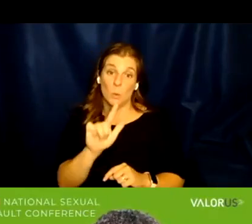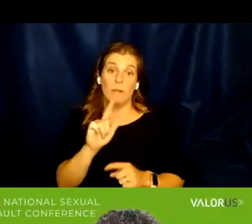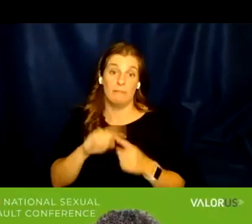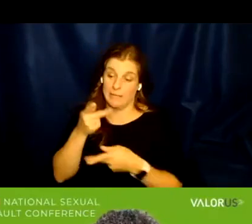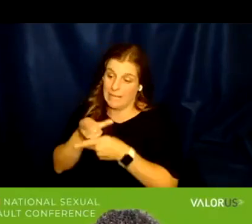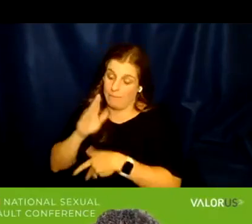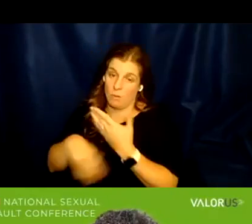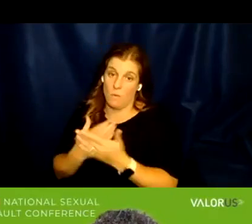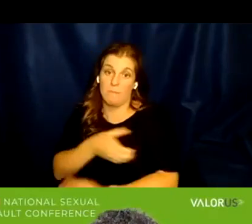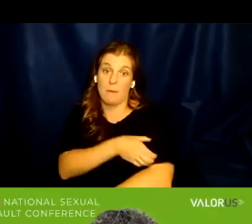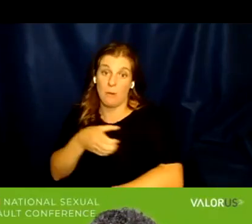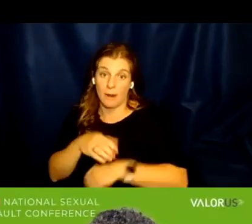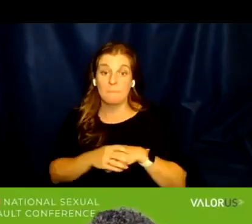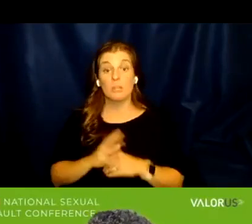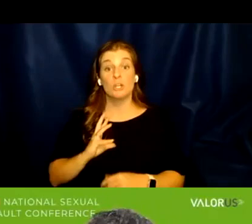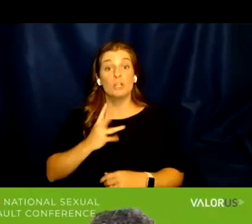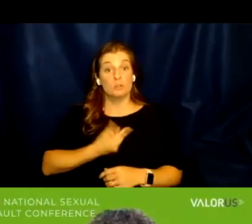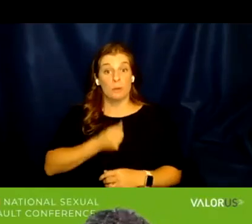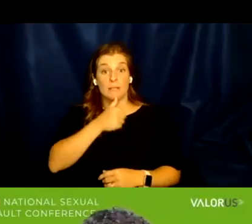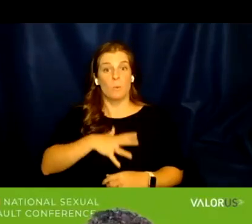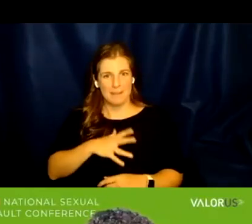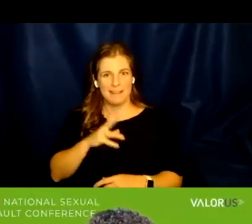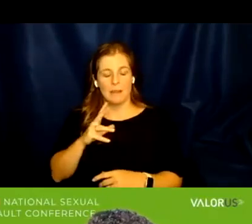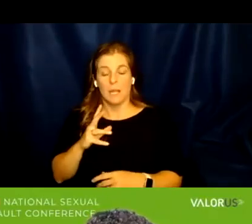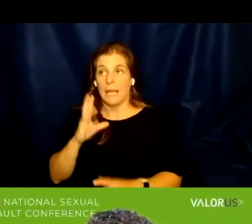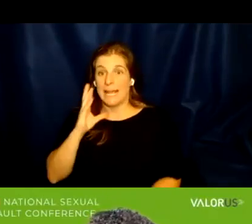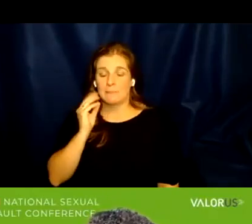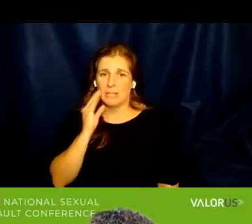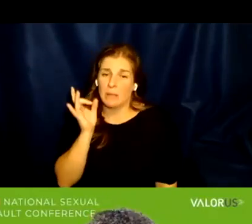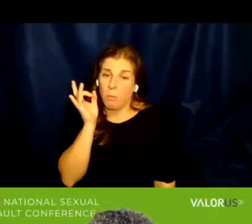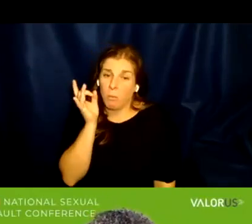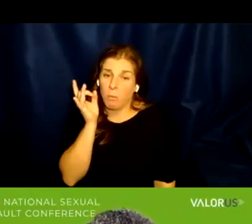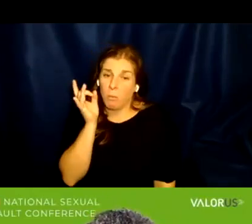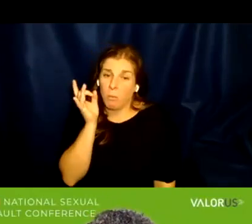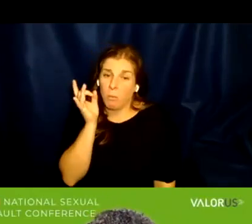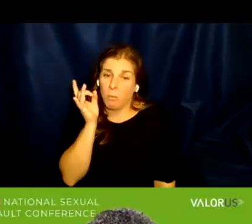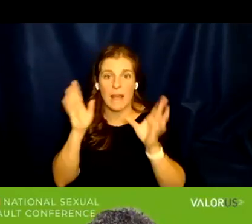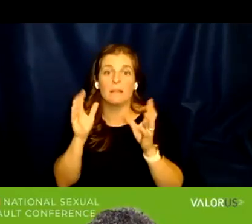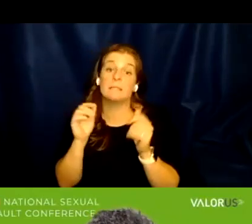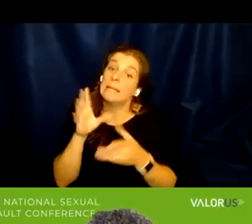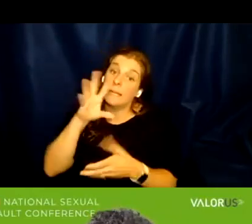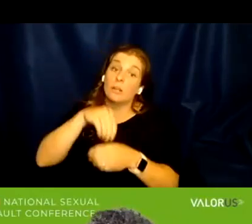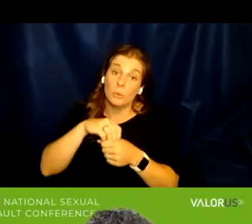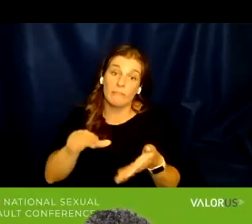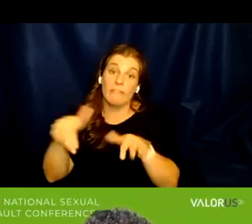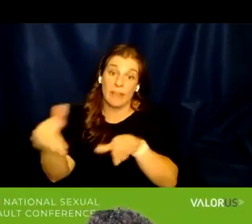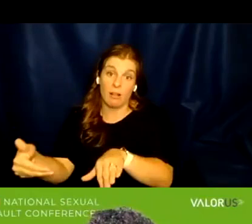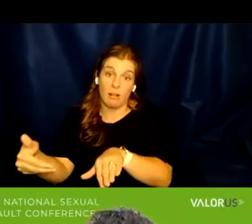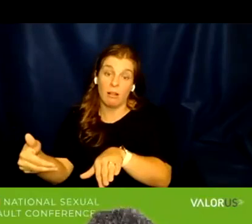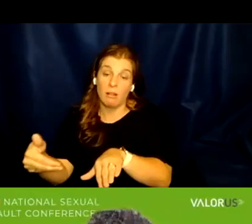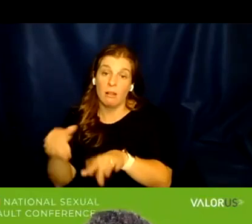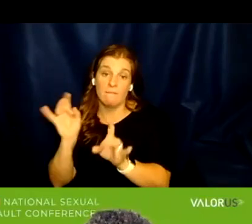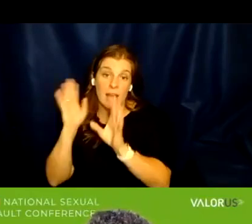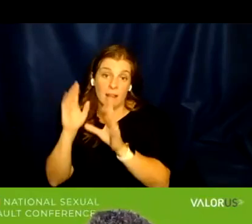And where trans women are experiencing epidemic forms of violence, including fatal violence across the country, they still